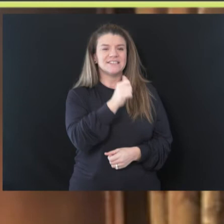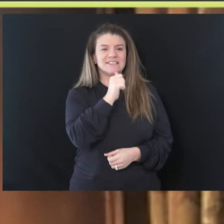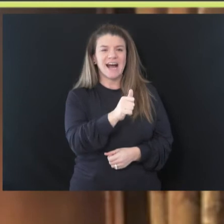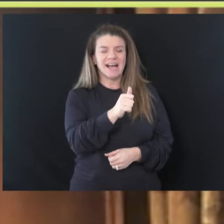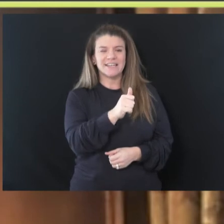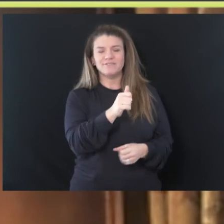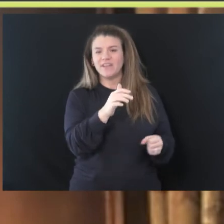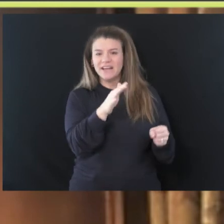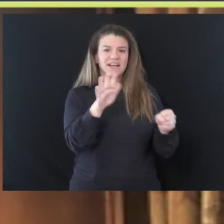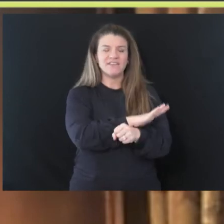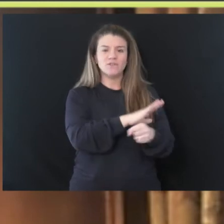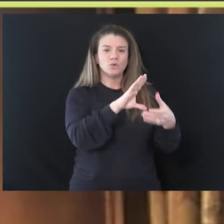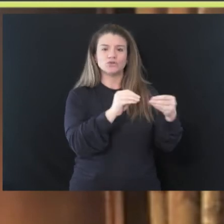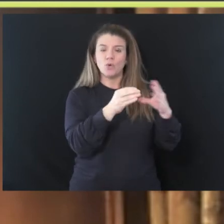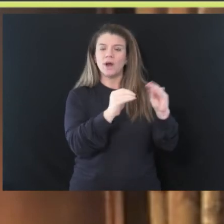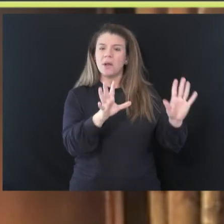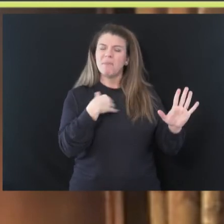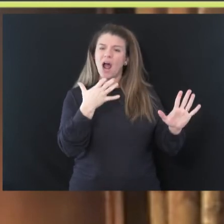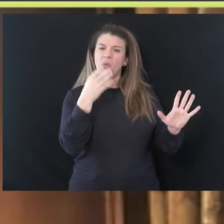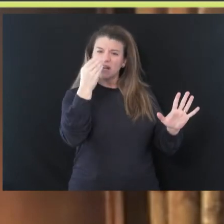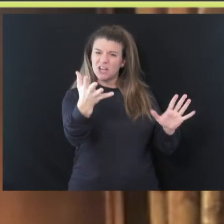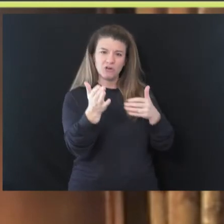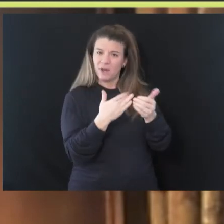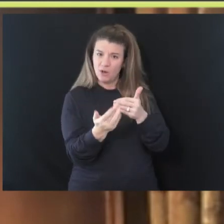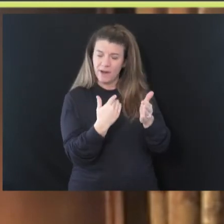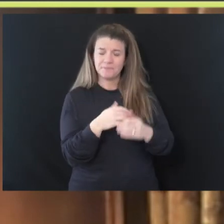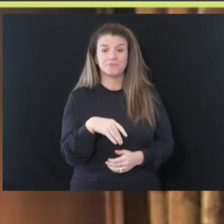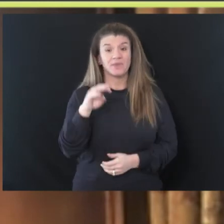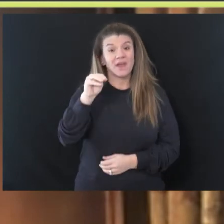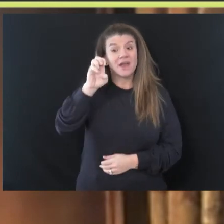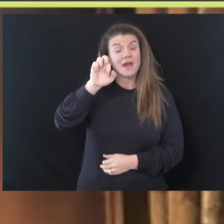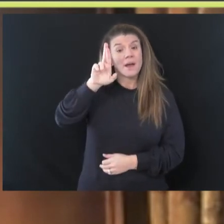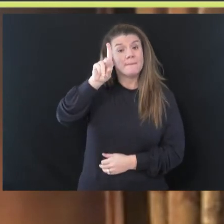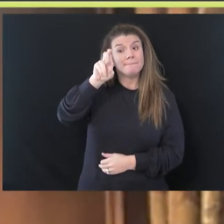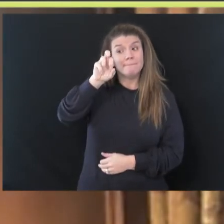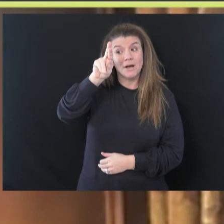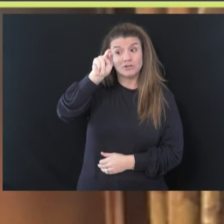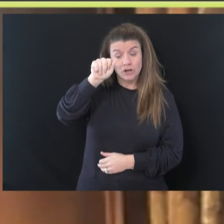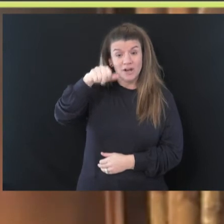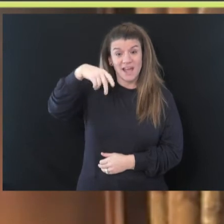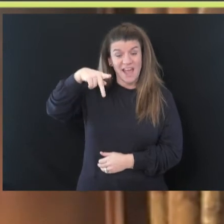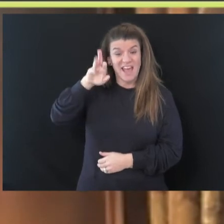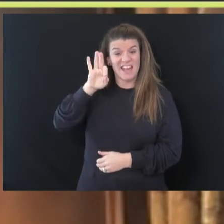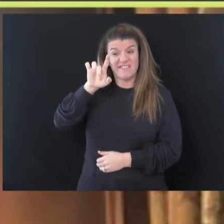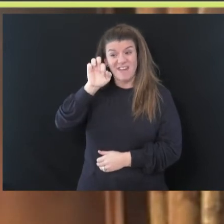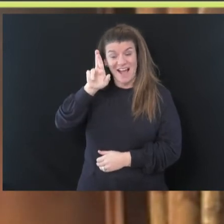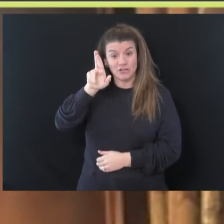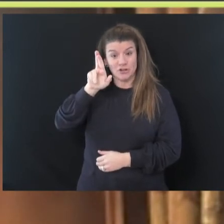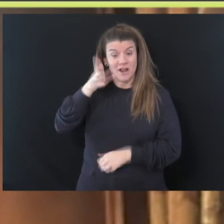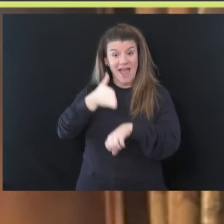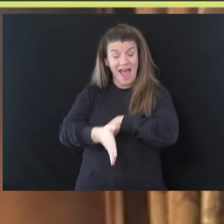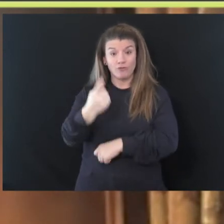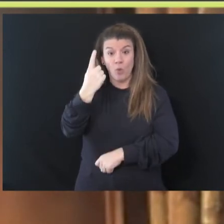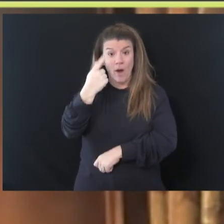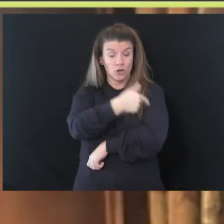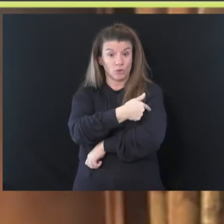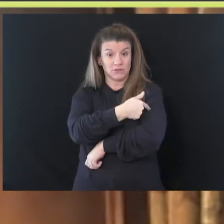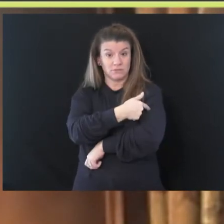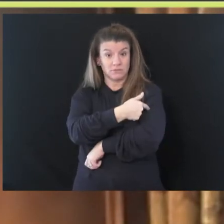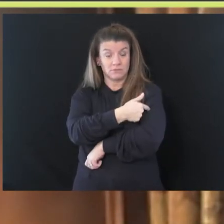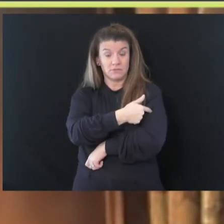it's worth sharing with people. So the Moderna vaccine and the Pfizer vaccine, after a single dose, have